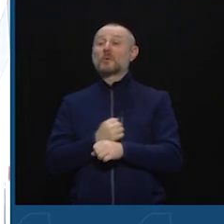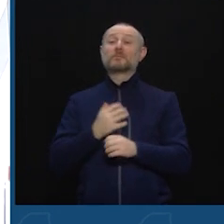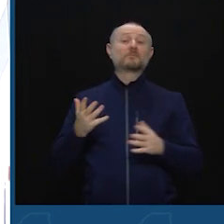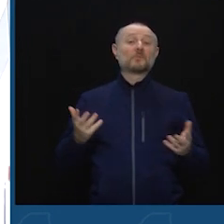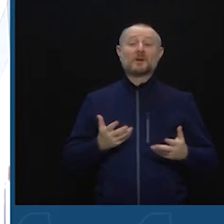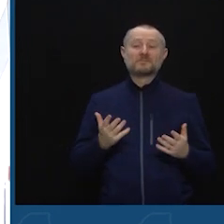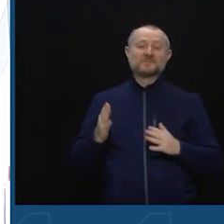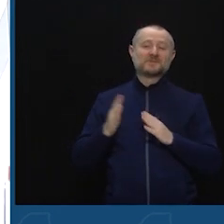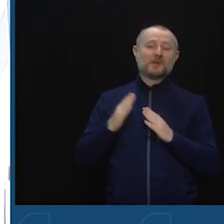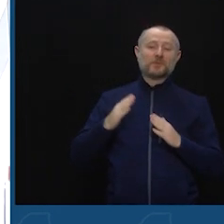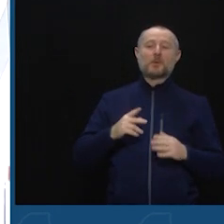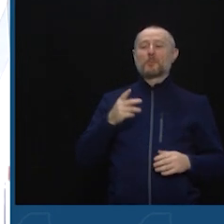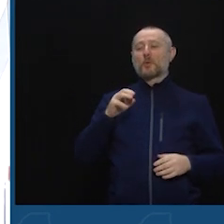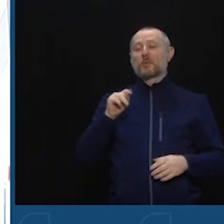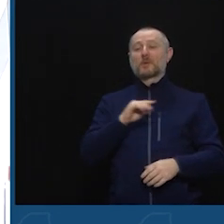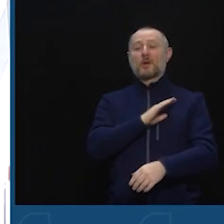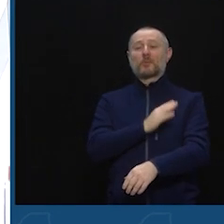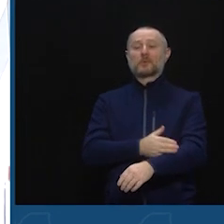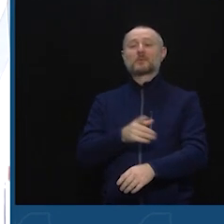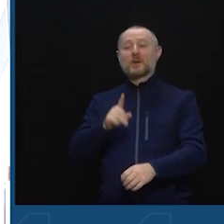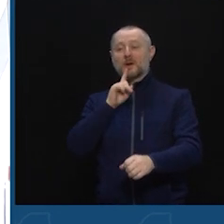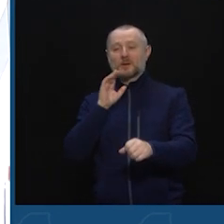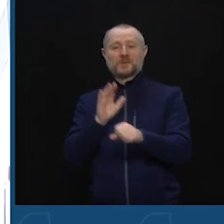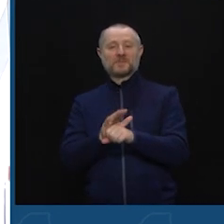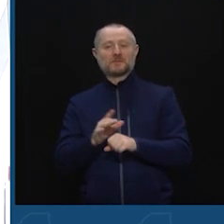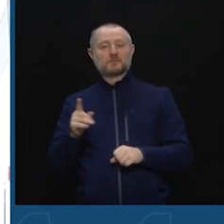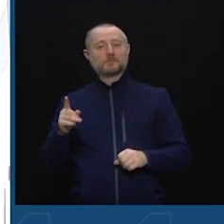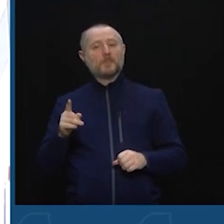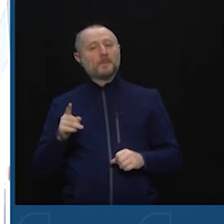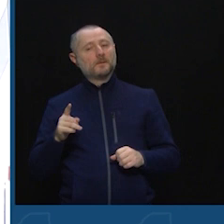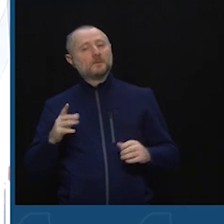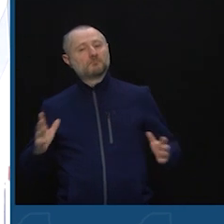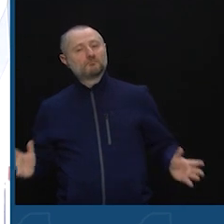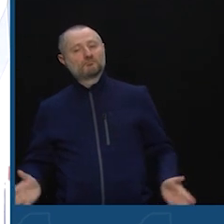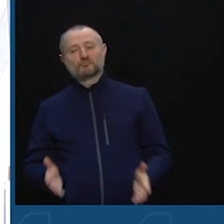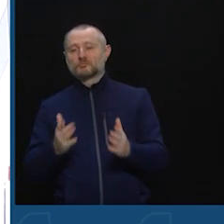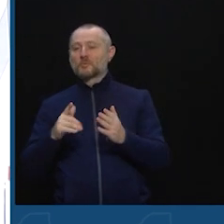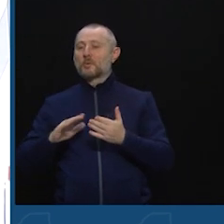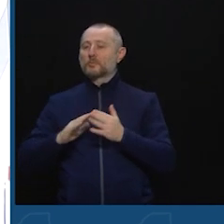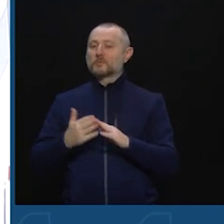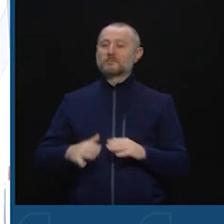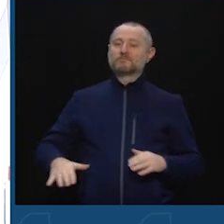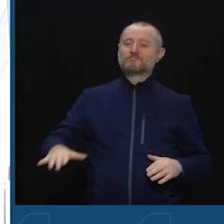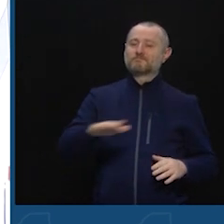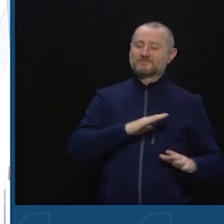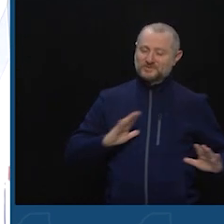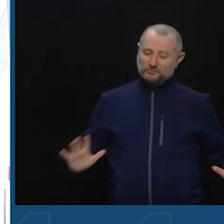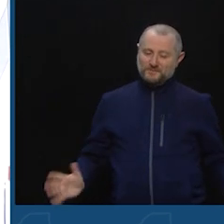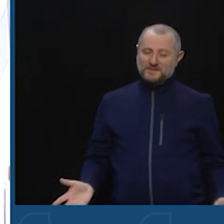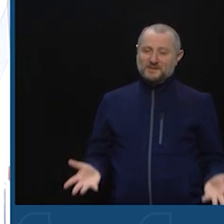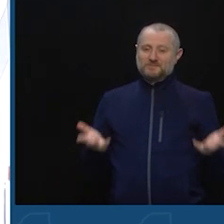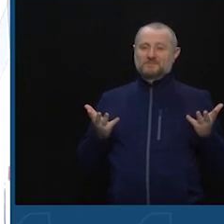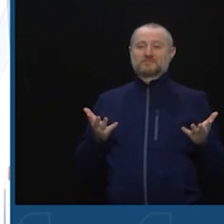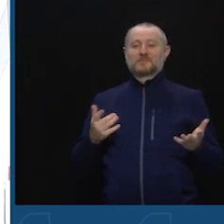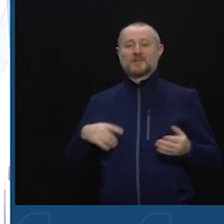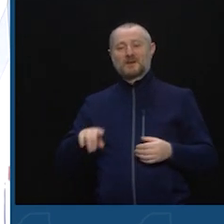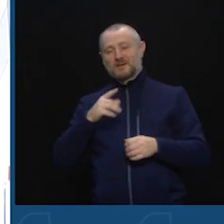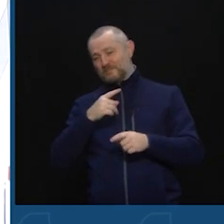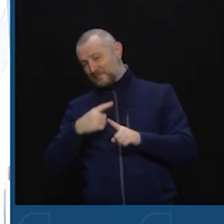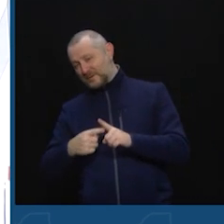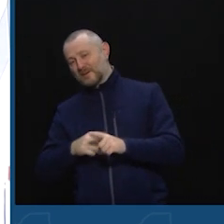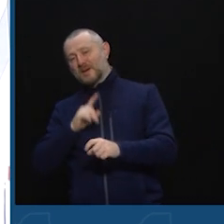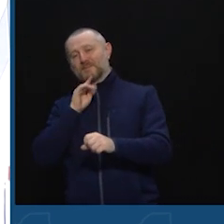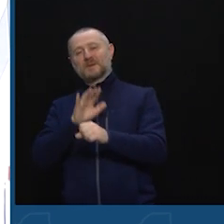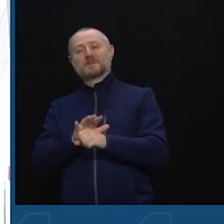the Port Authority's commitment to uplifting the surrounding community and its dedication to MWBE